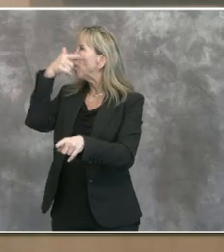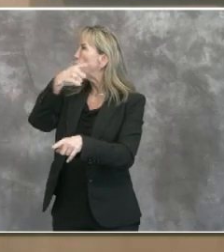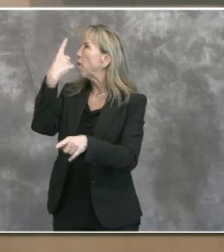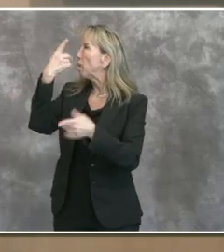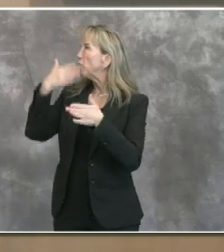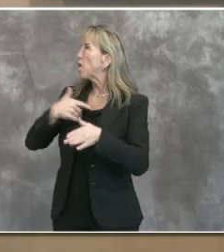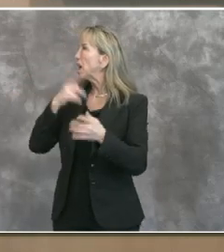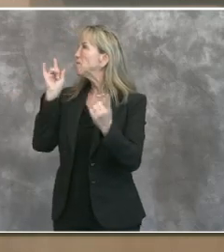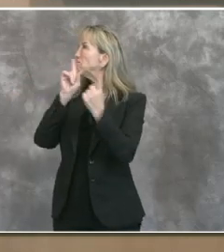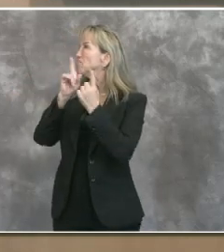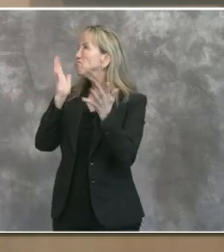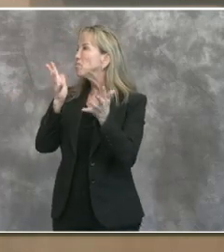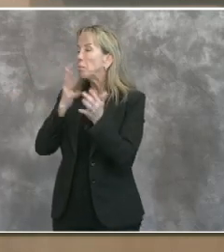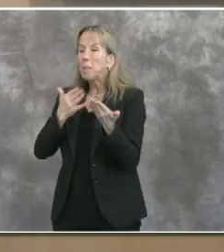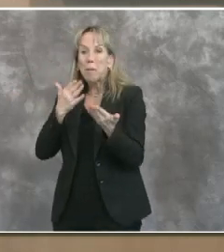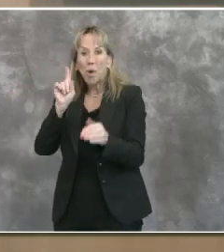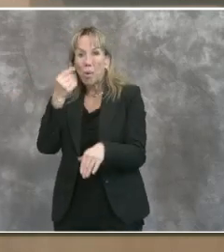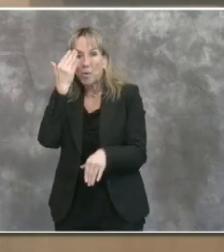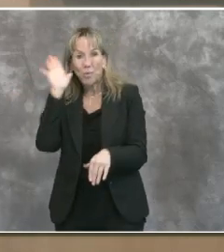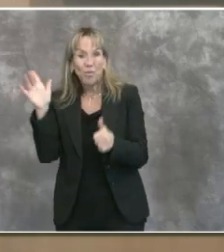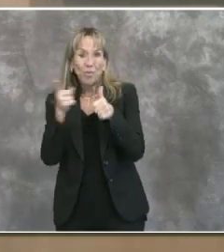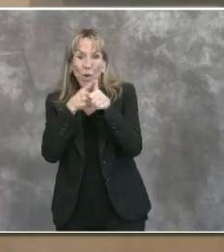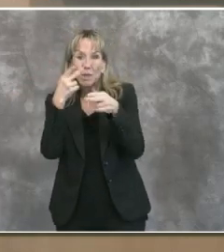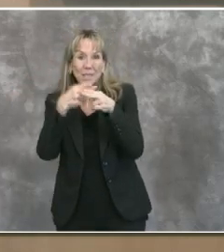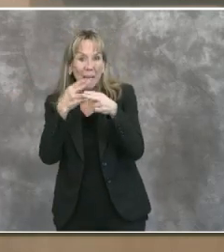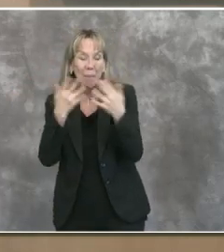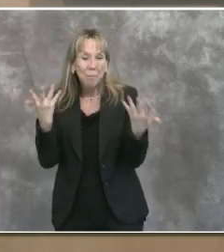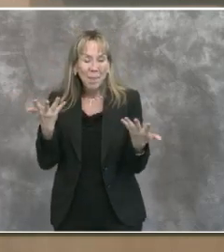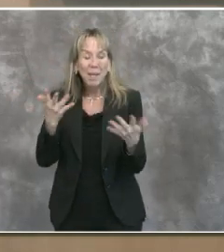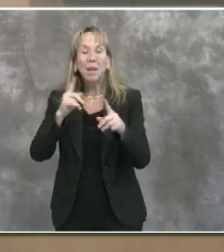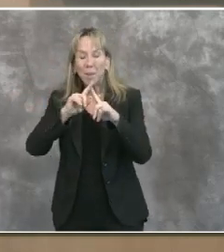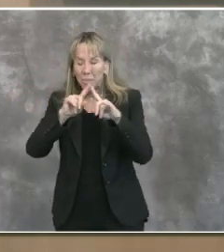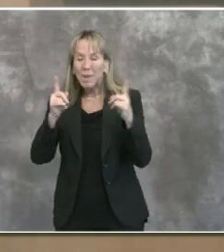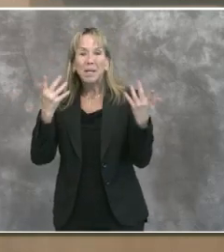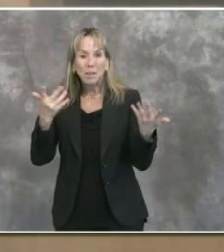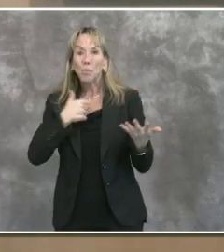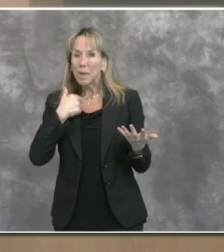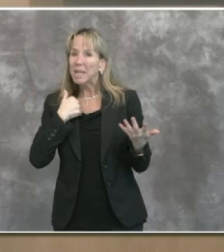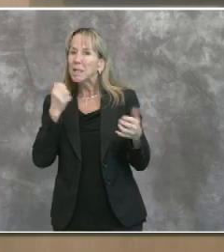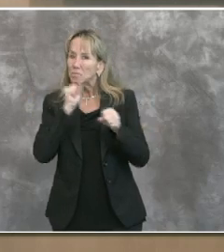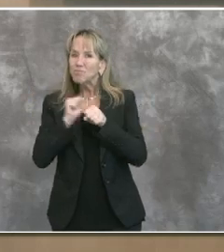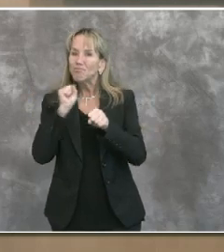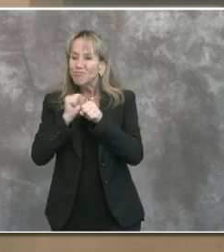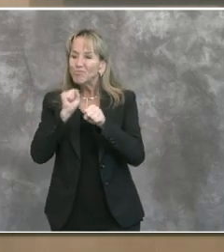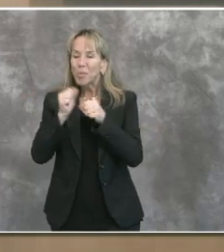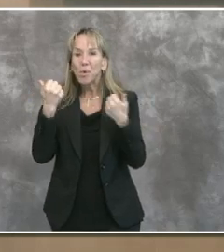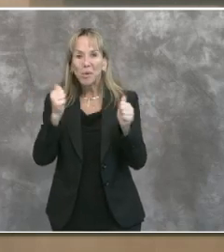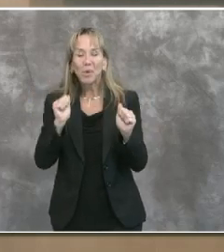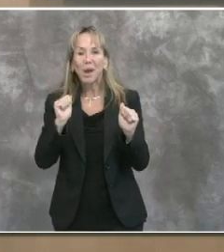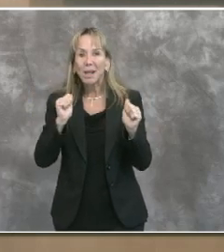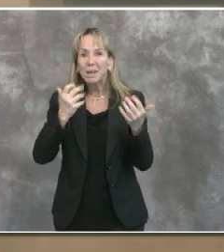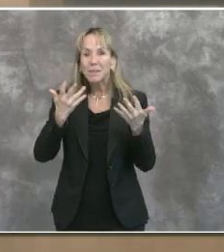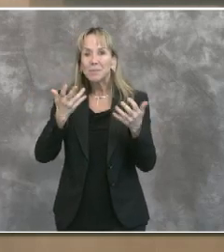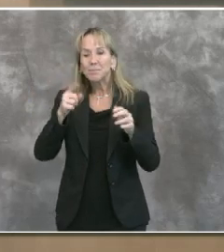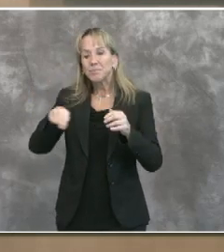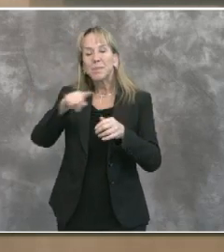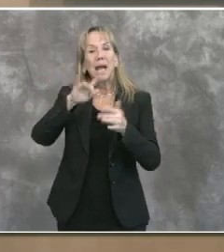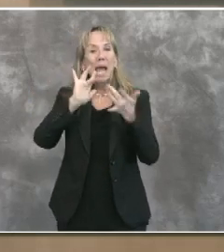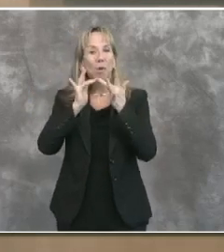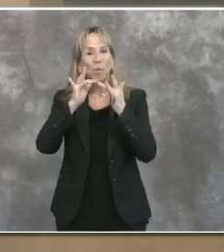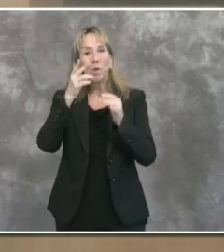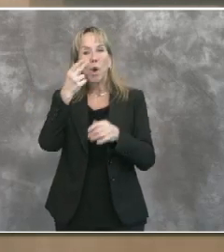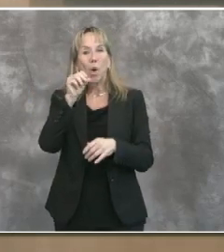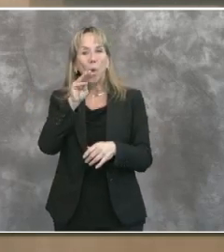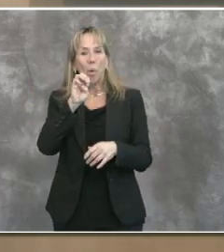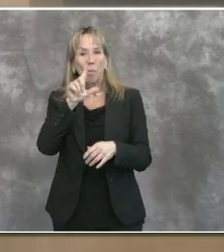location that they came in contact with other people. So we do work with our homeless outreach